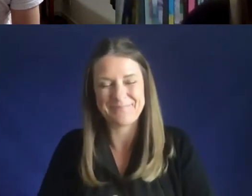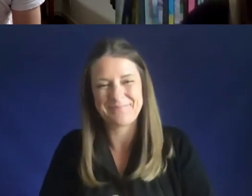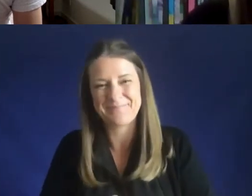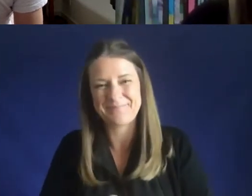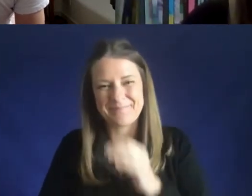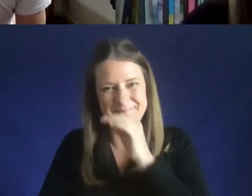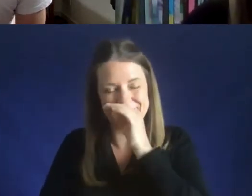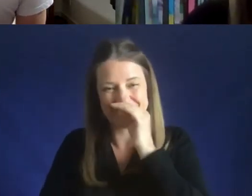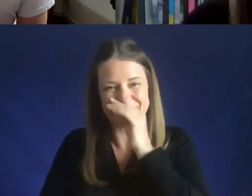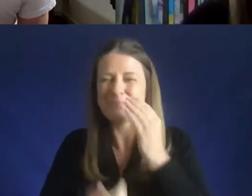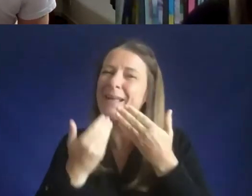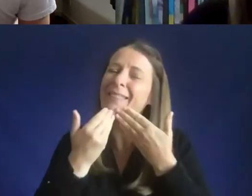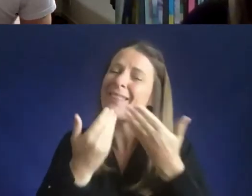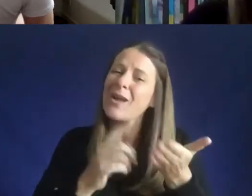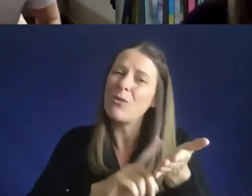Thank you, Laura.